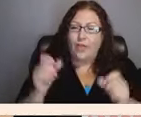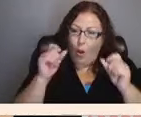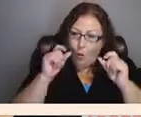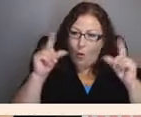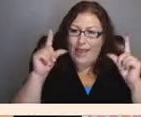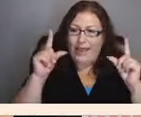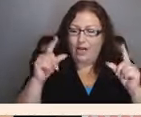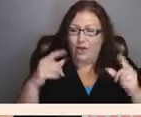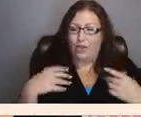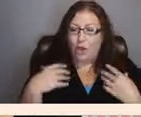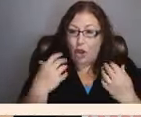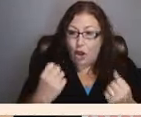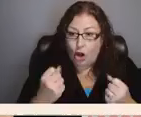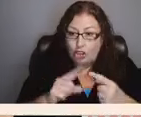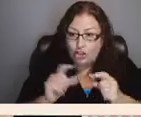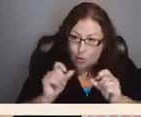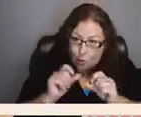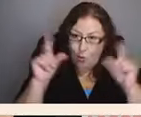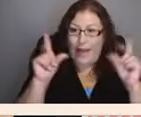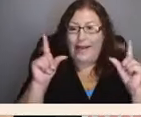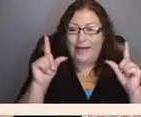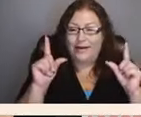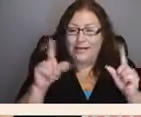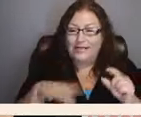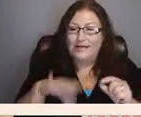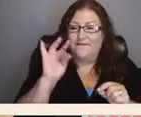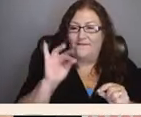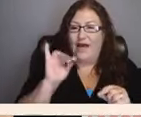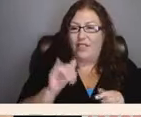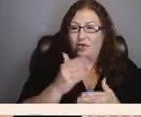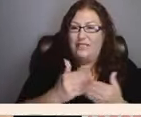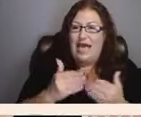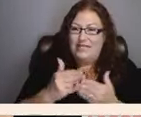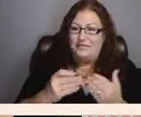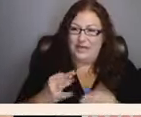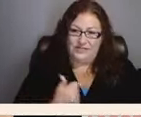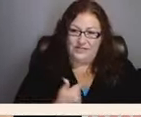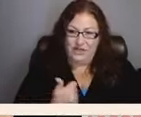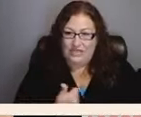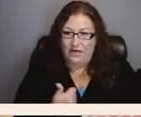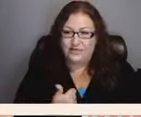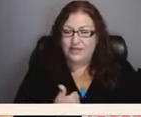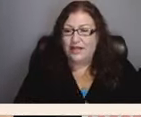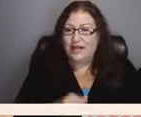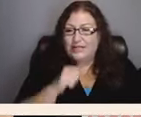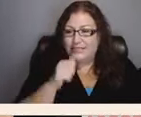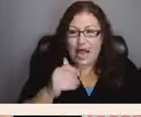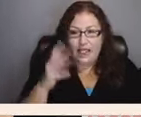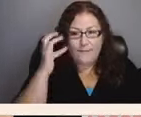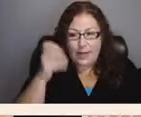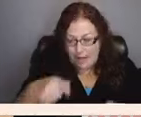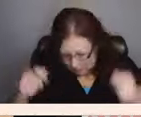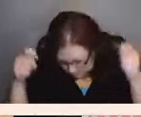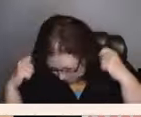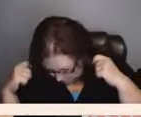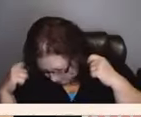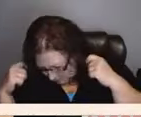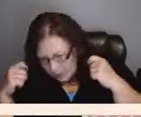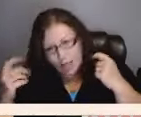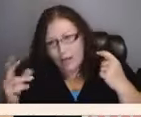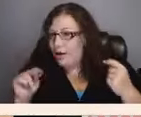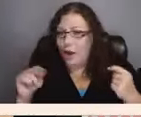to awaken, to find those aspects of ourself. It's not head underneath the pillow. Oh no, here I am. This is